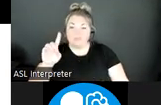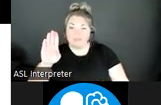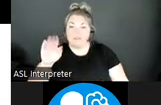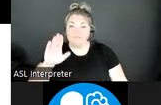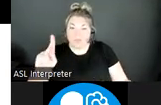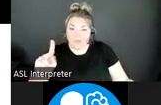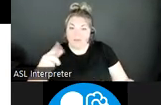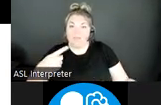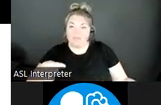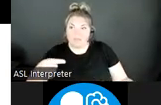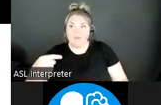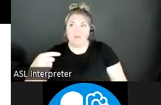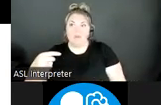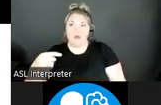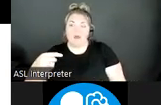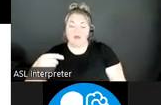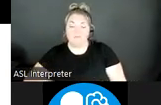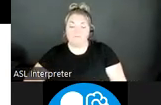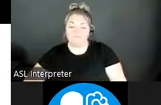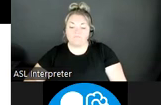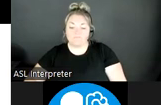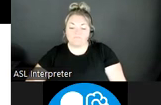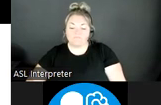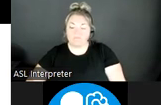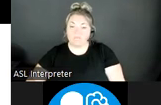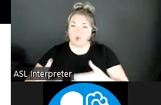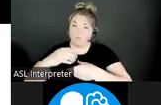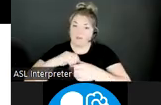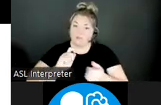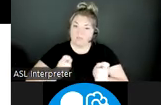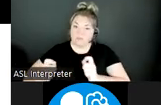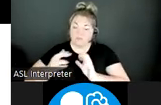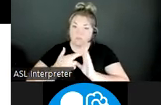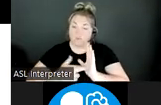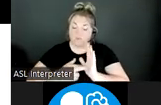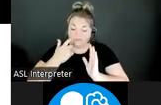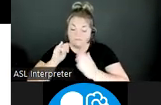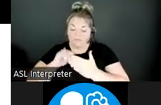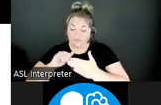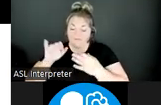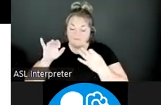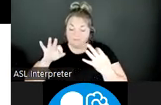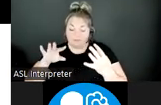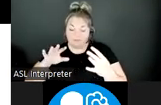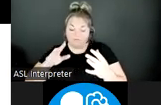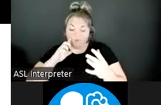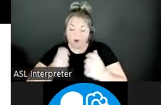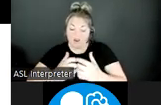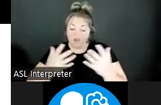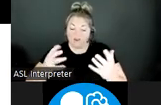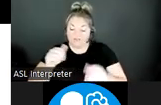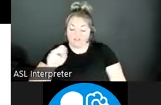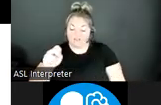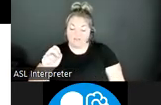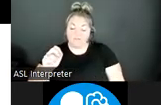then incorporating changes in the rules due to that feedback in a high number of cases.